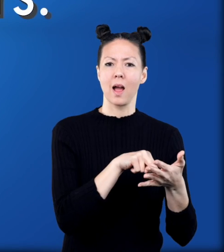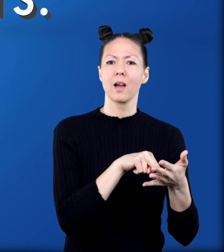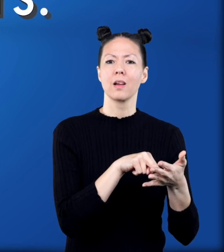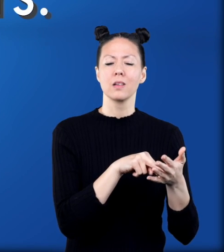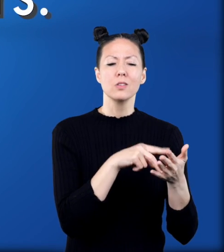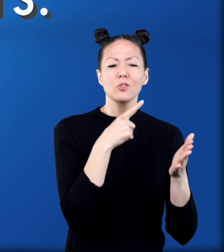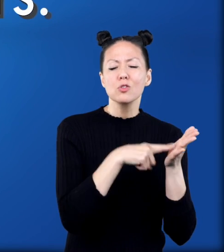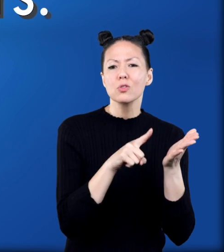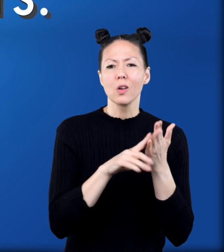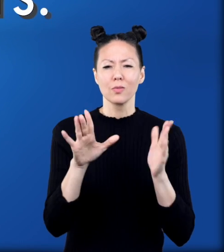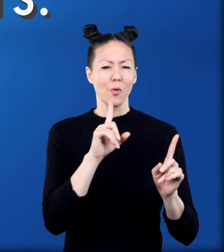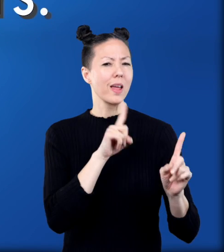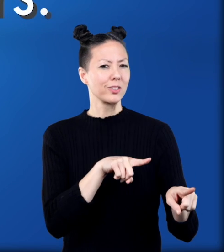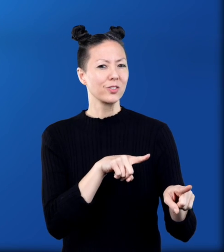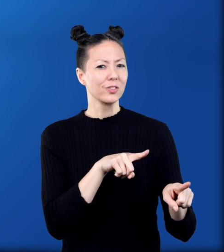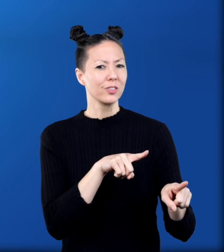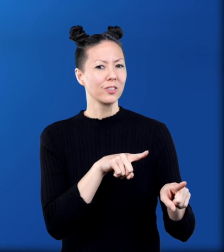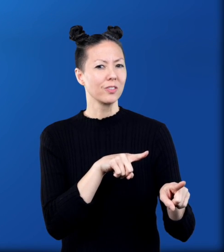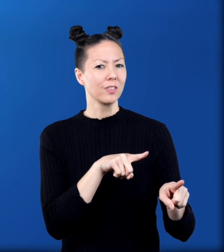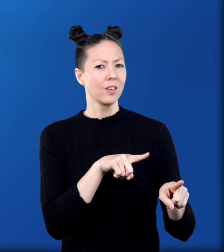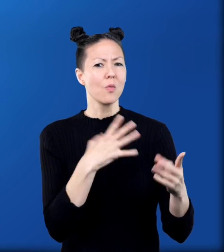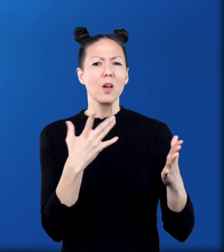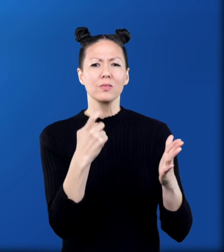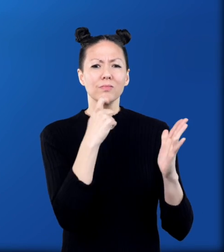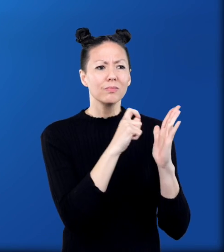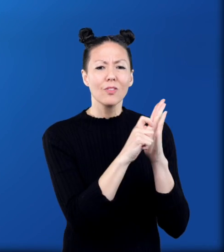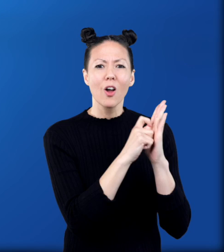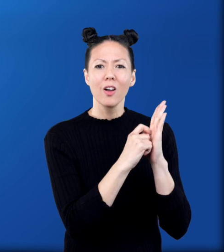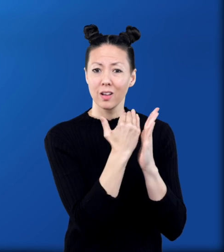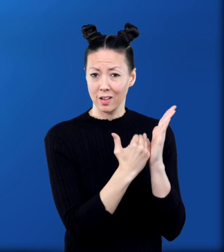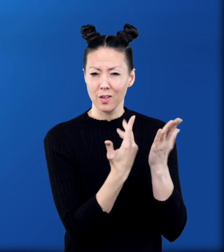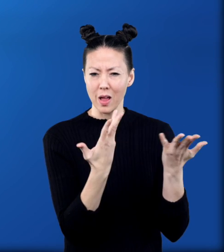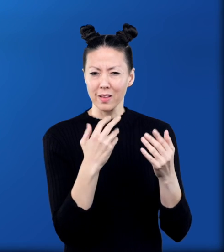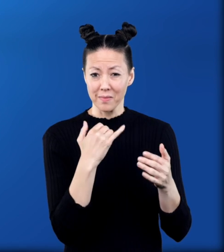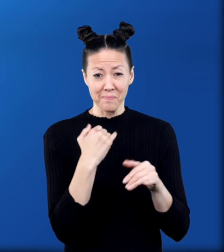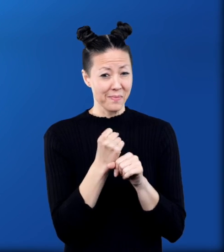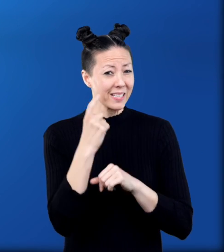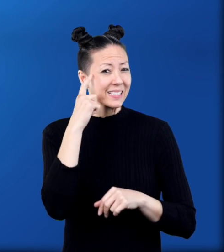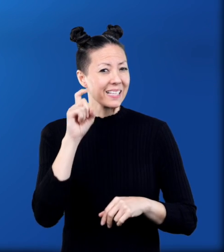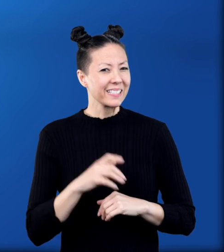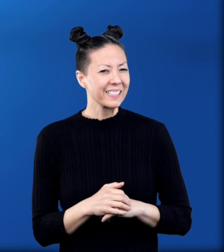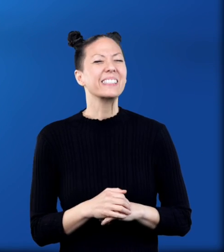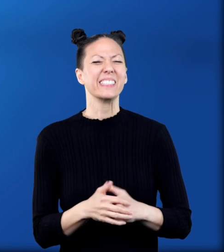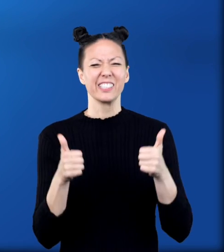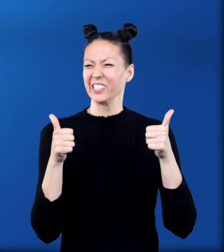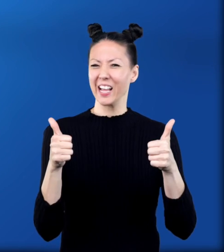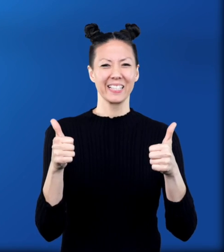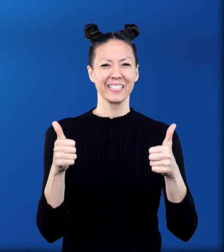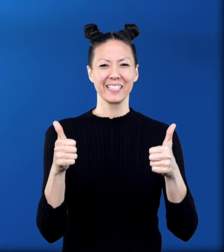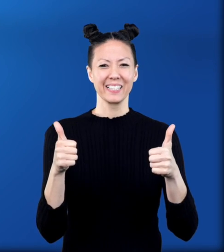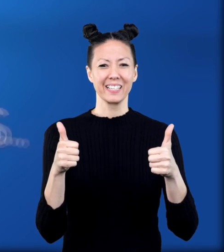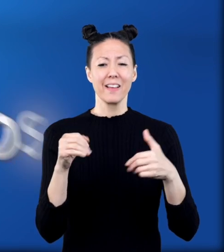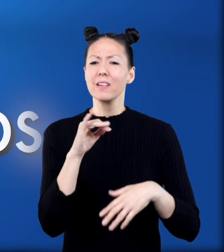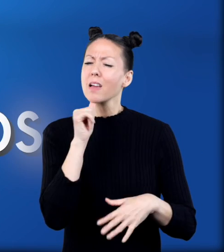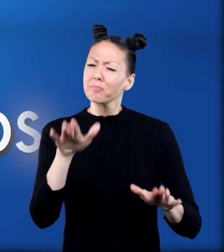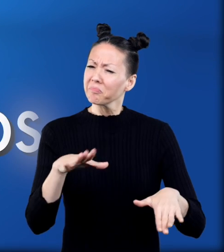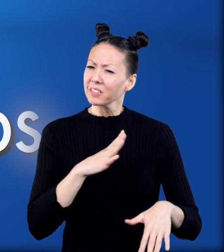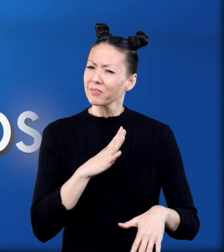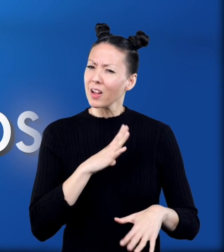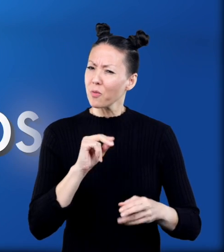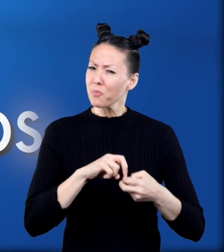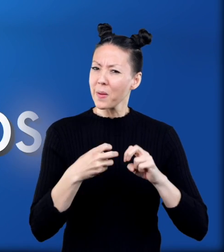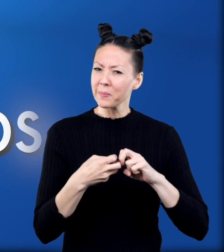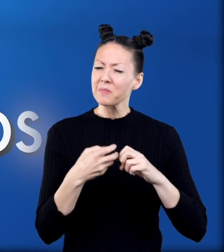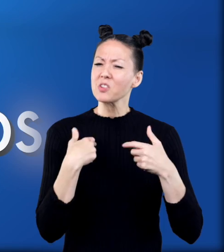back and check your answers. Does what you wrote down make sense? If so, great. If not, hey, no